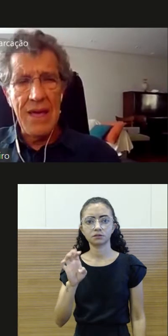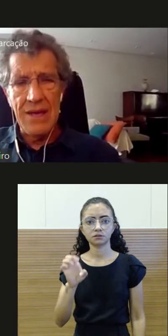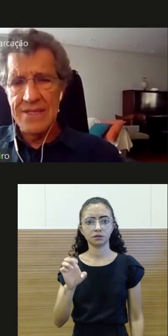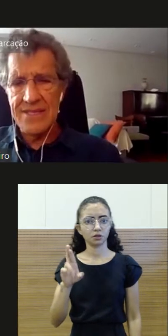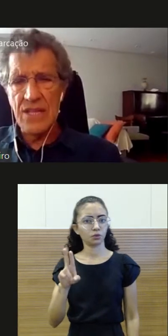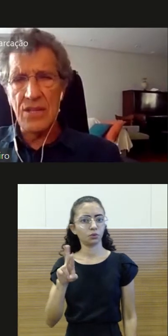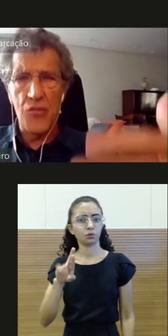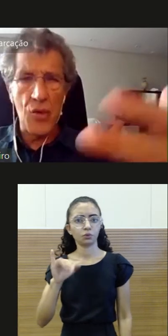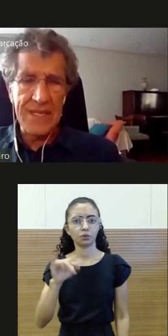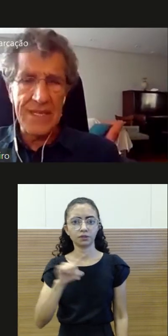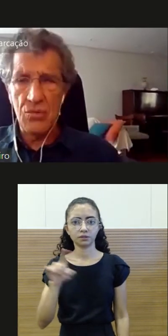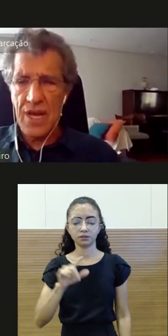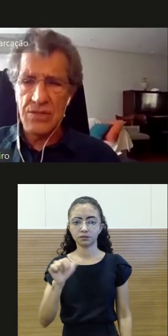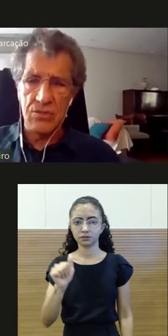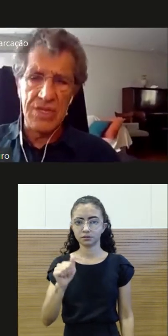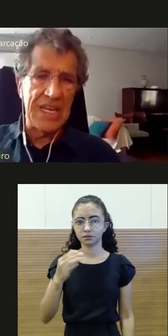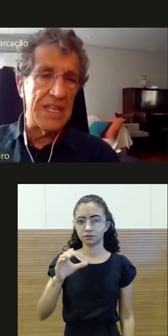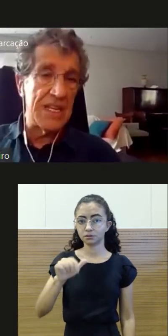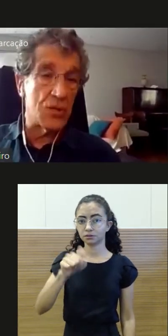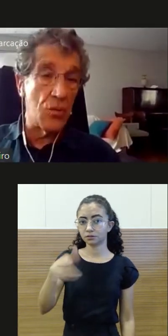pasteurization, grinding,